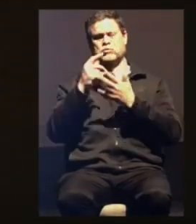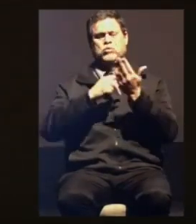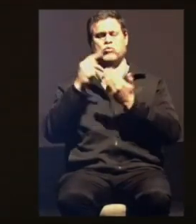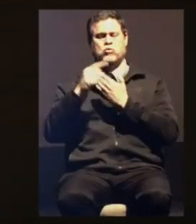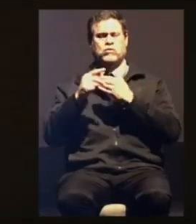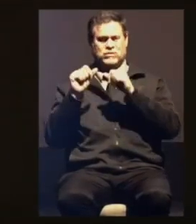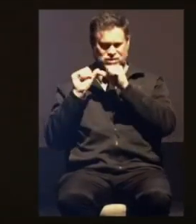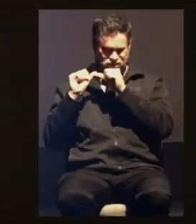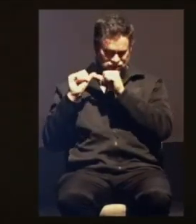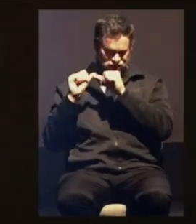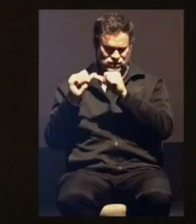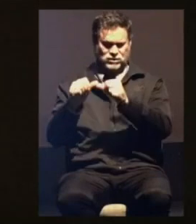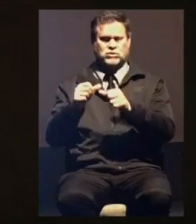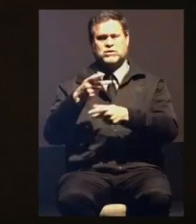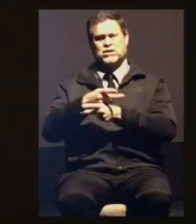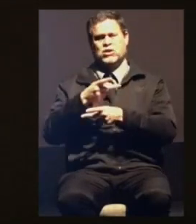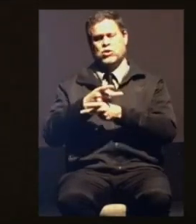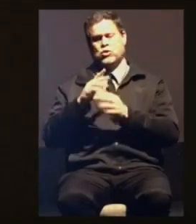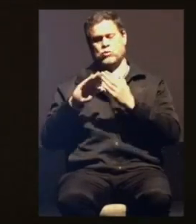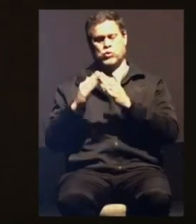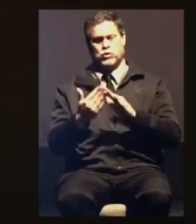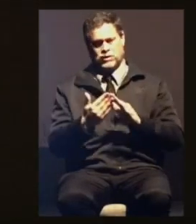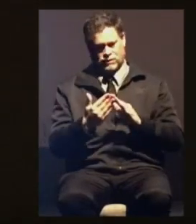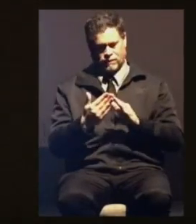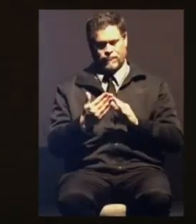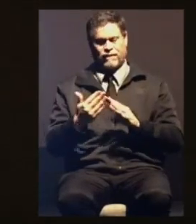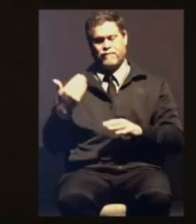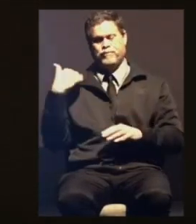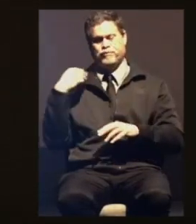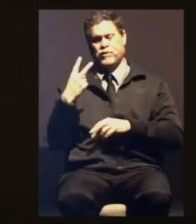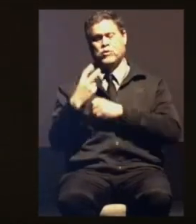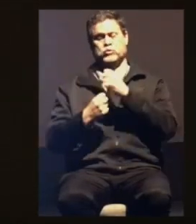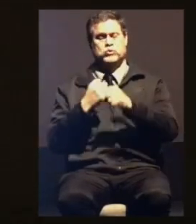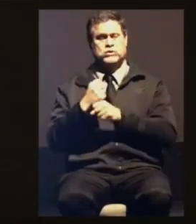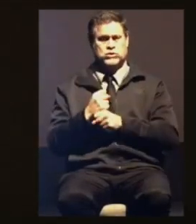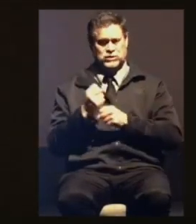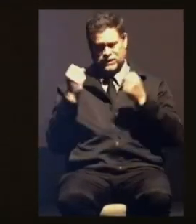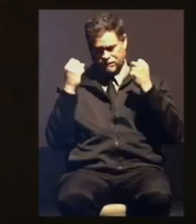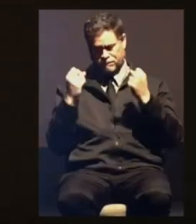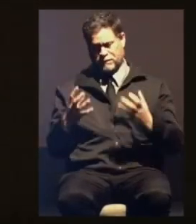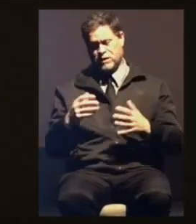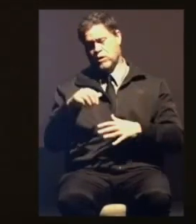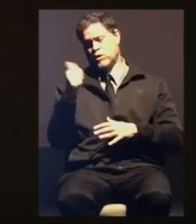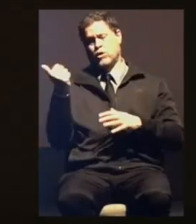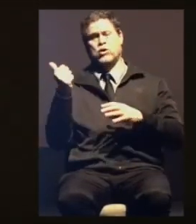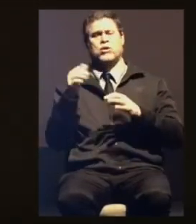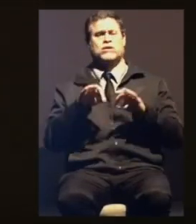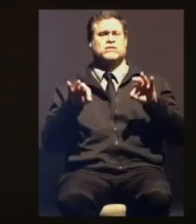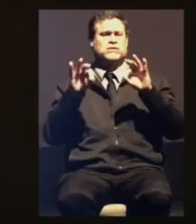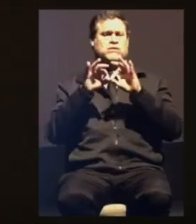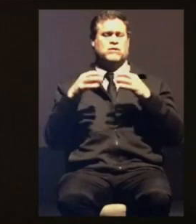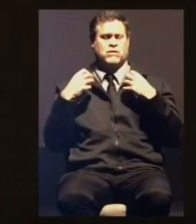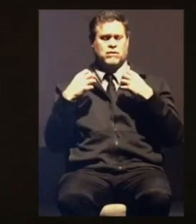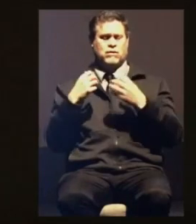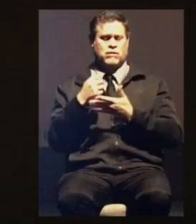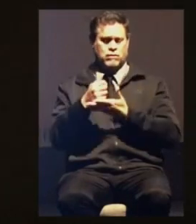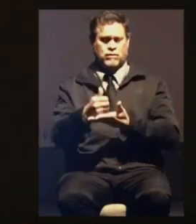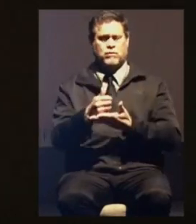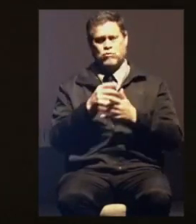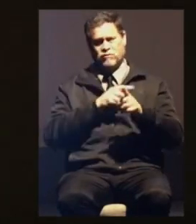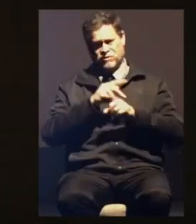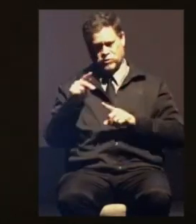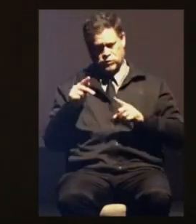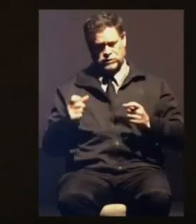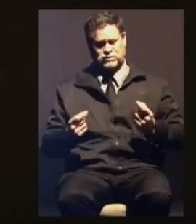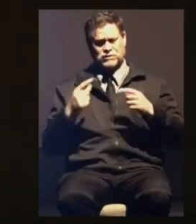Village Continuing Care Community. And for the past 2 years, like many other essential helping professionals, we have